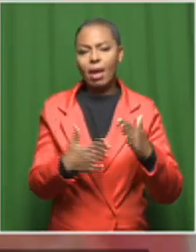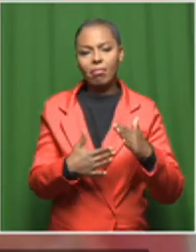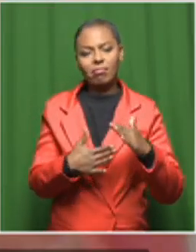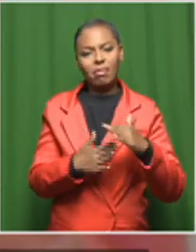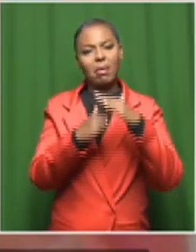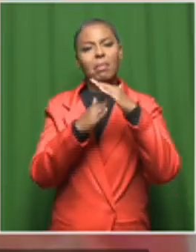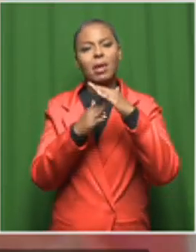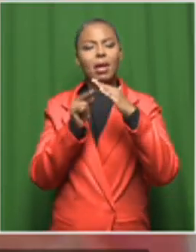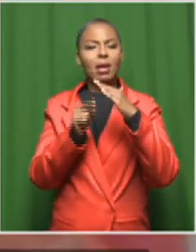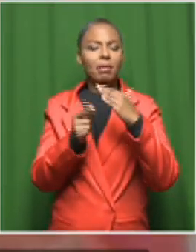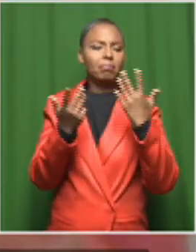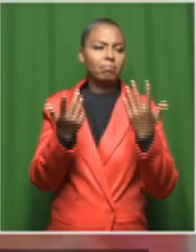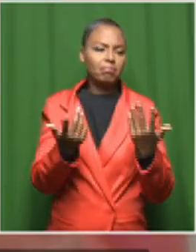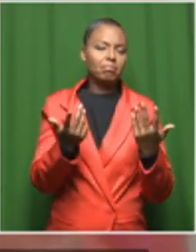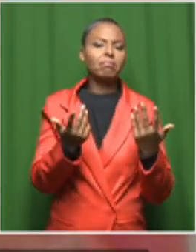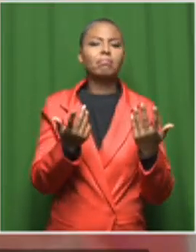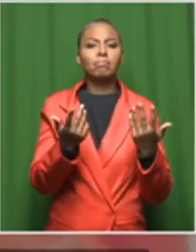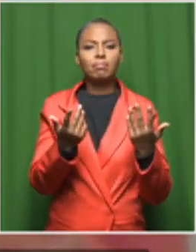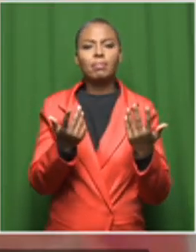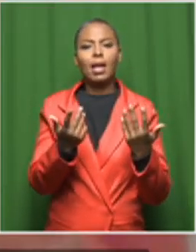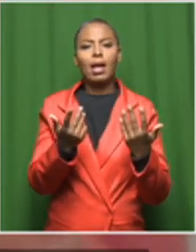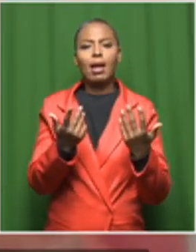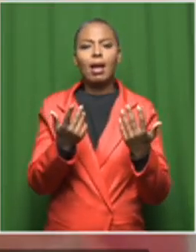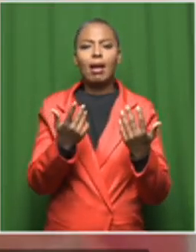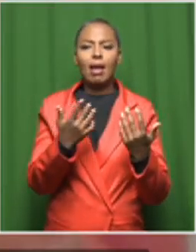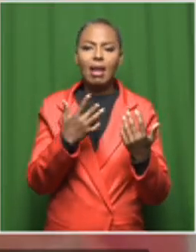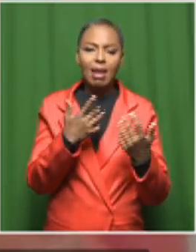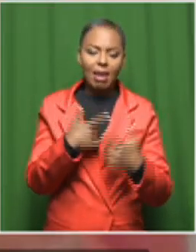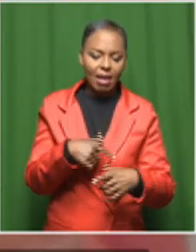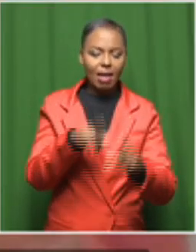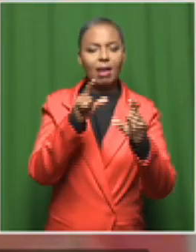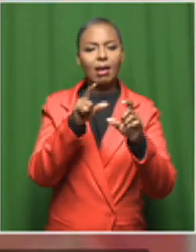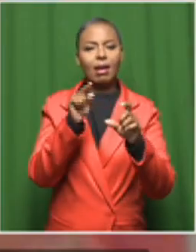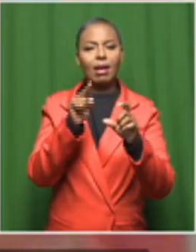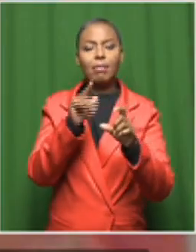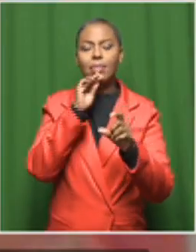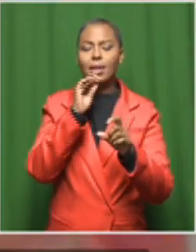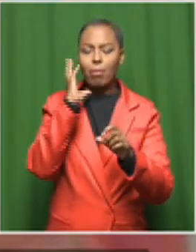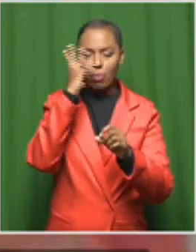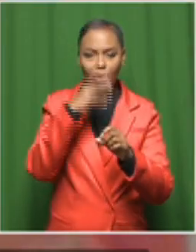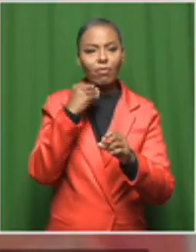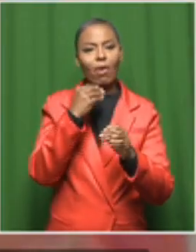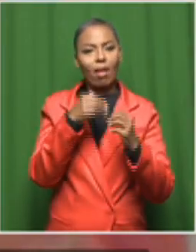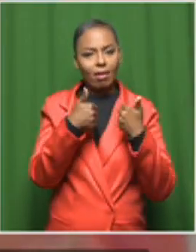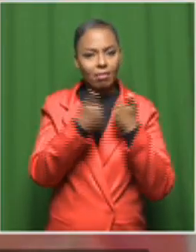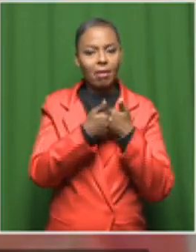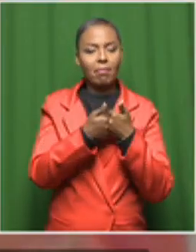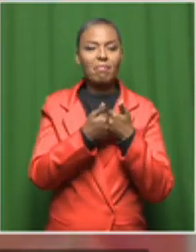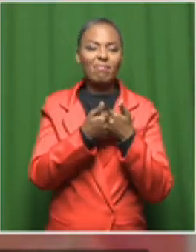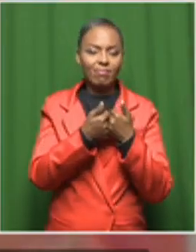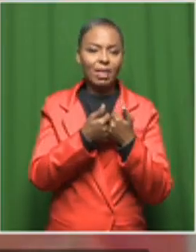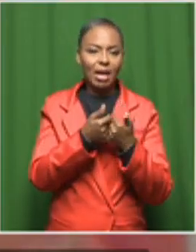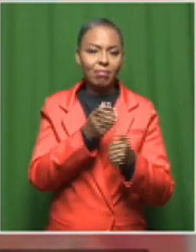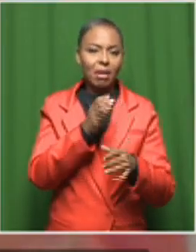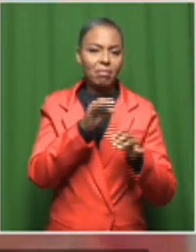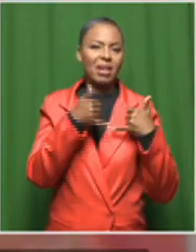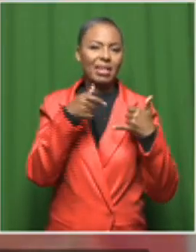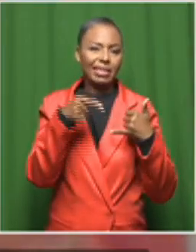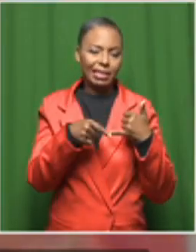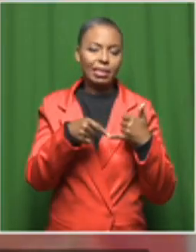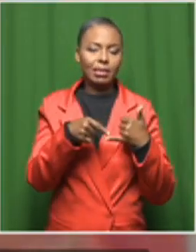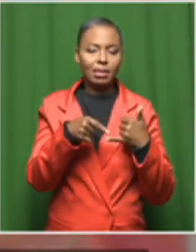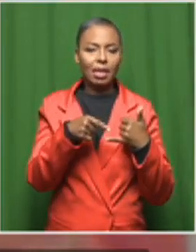French capital's leafy suburbs. It's a beautiful Grand Slam, and it's different to all the others. I call